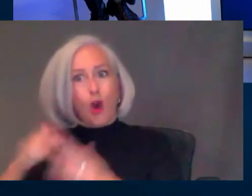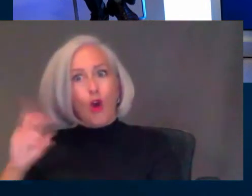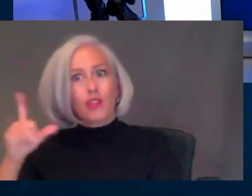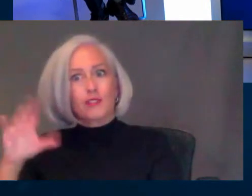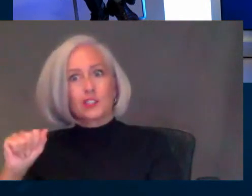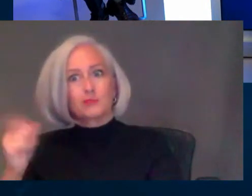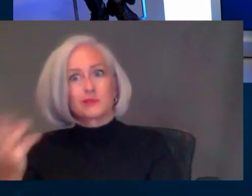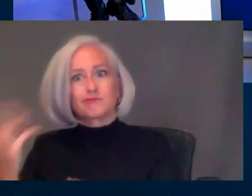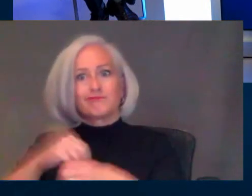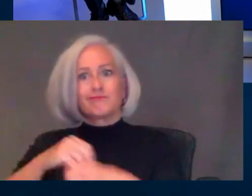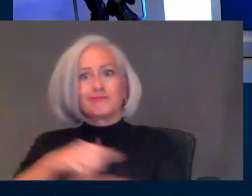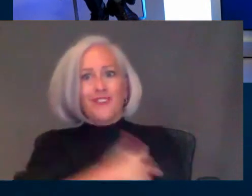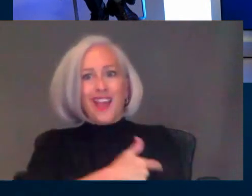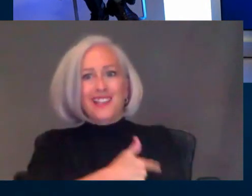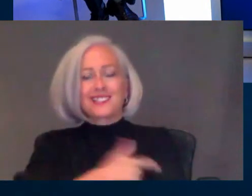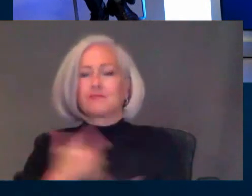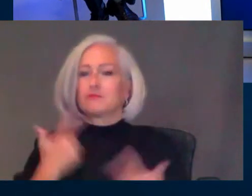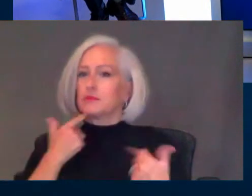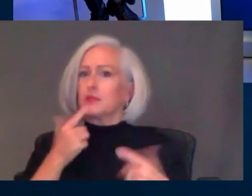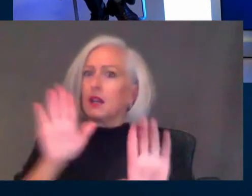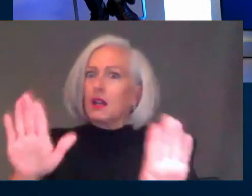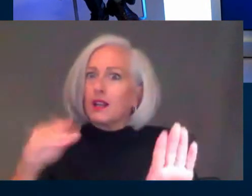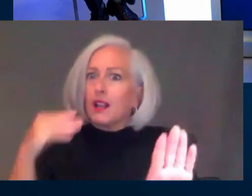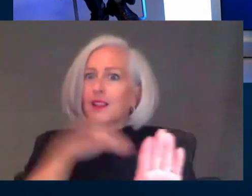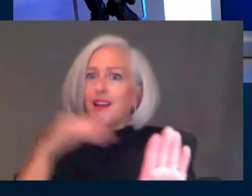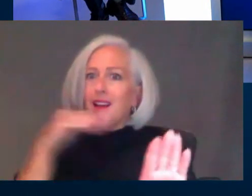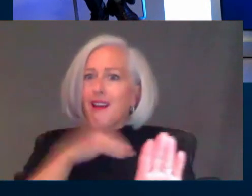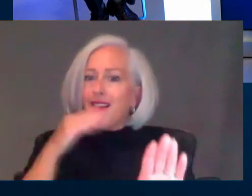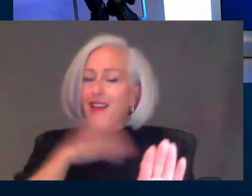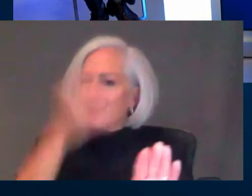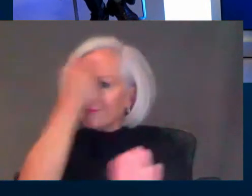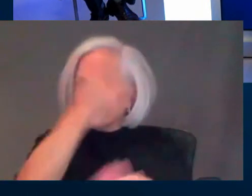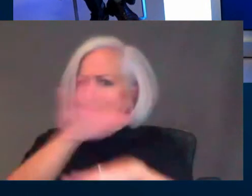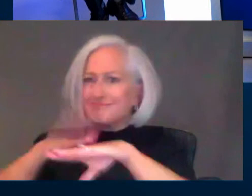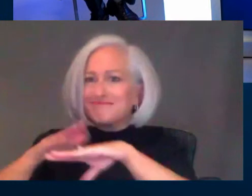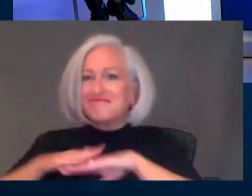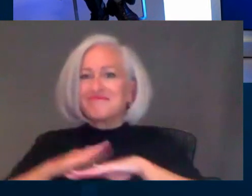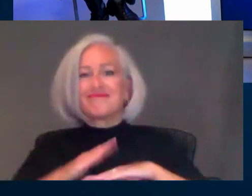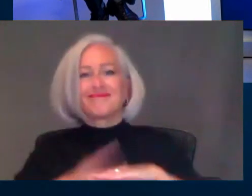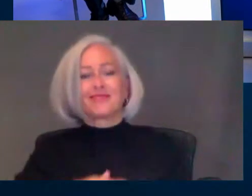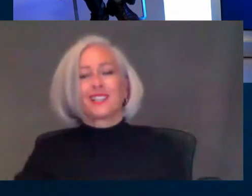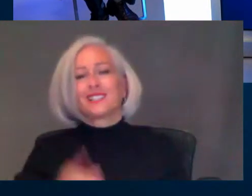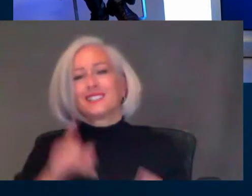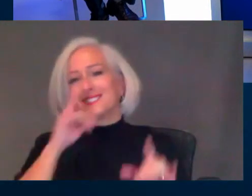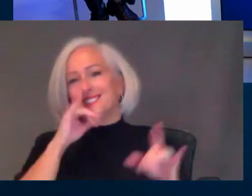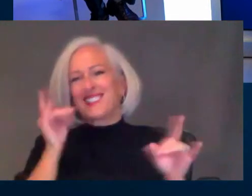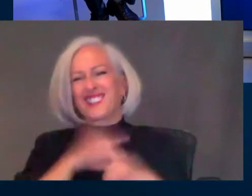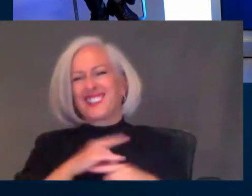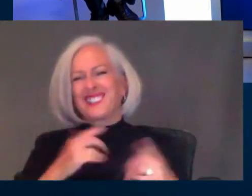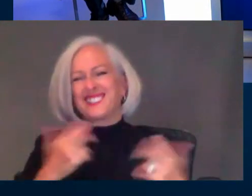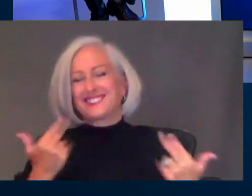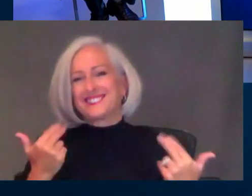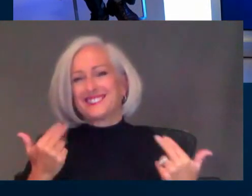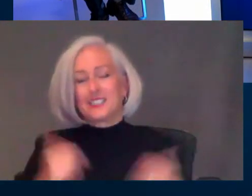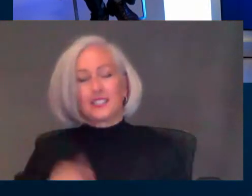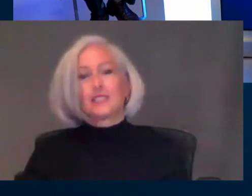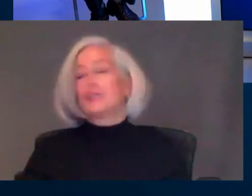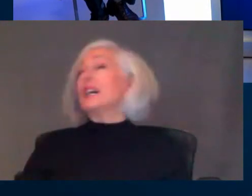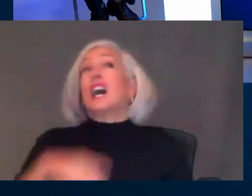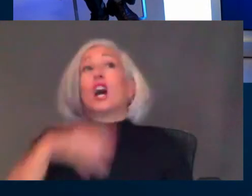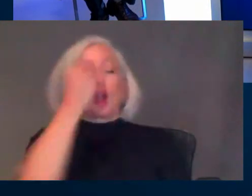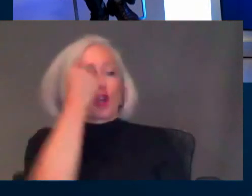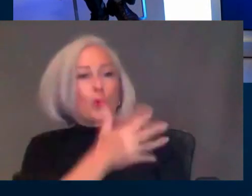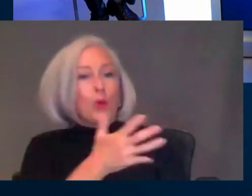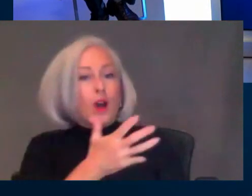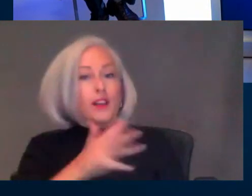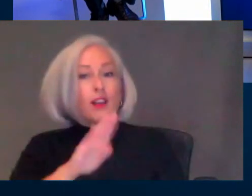mask? So kids mask. They like to mask. They even have their favorite mask. Who knew? Who knew that would happen? I have a funny story to tell about that kind of thing sometime.